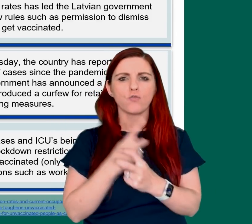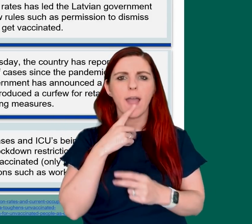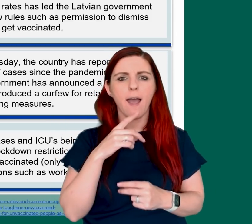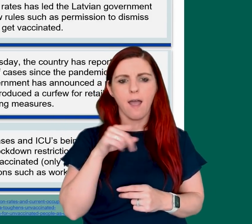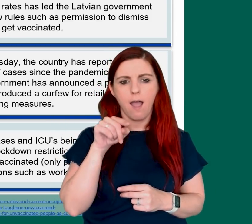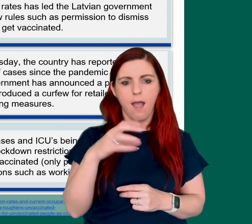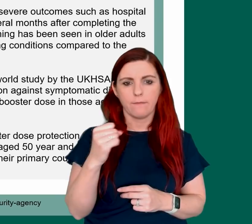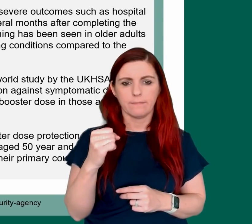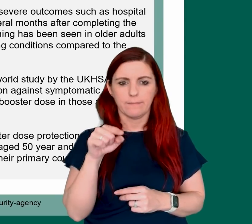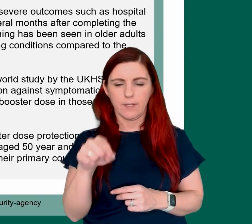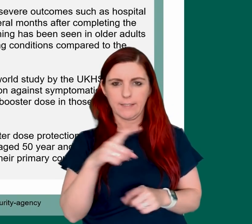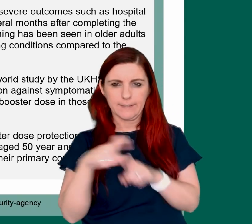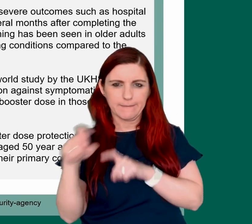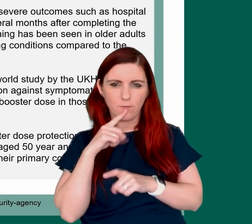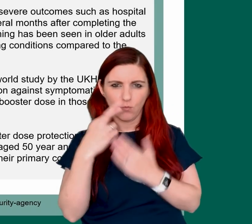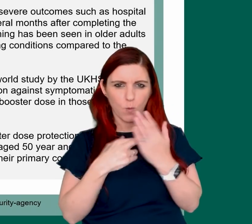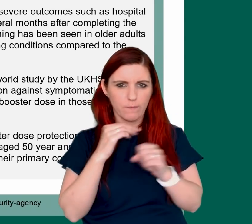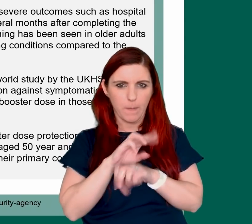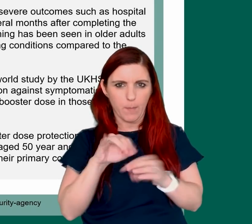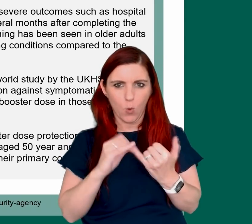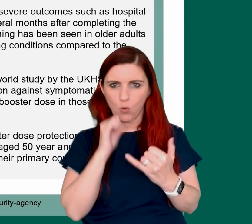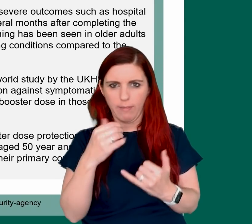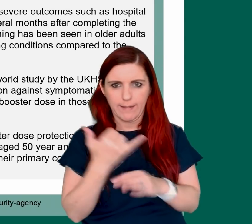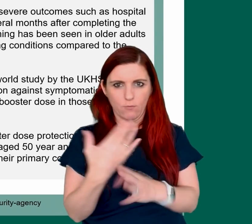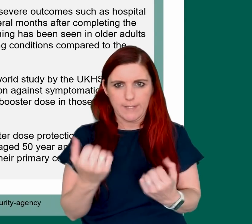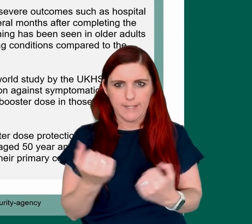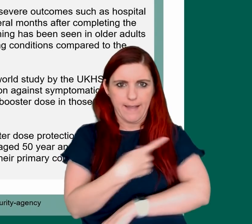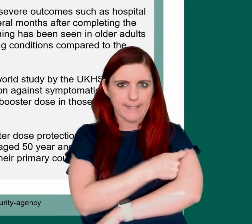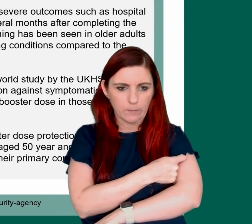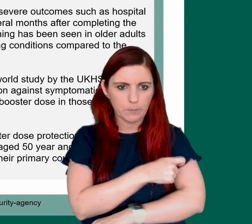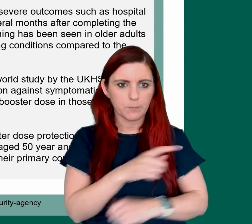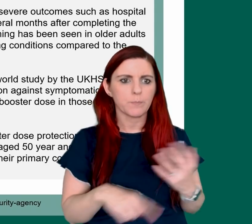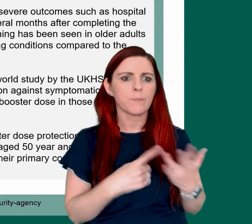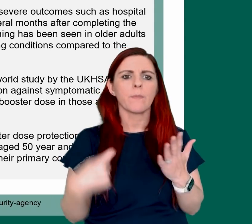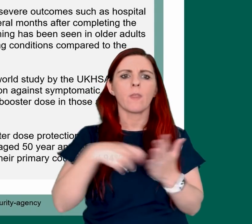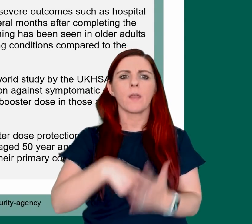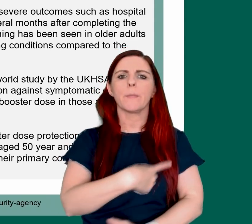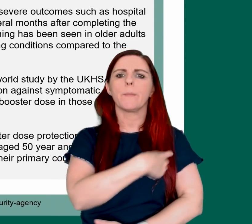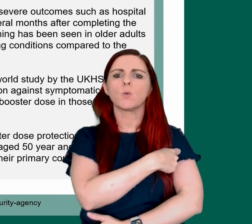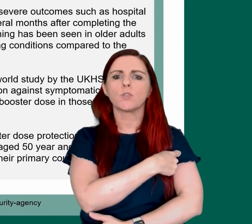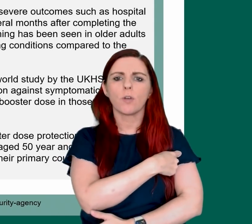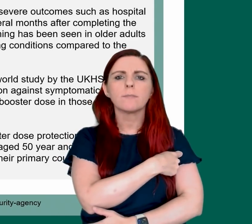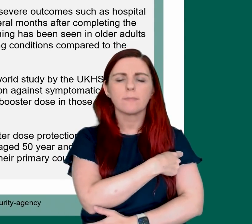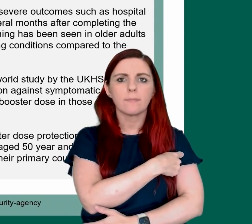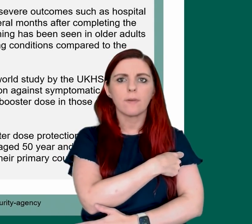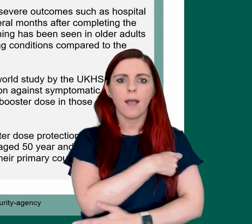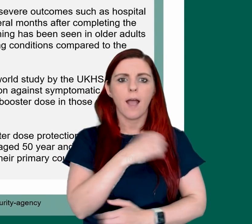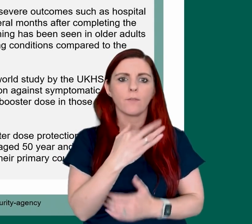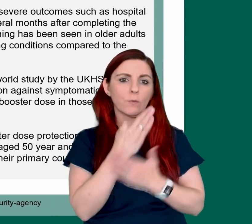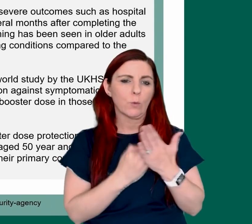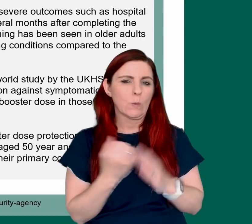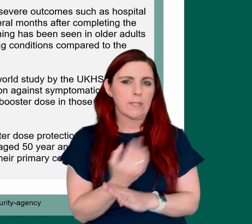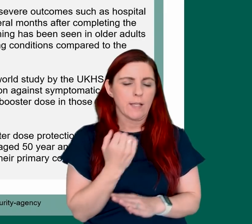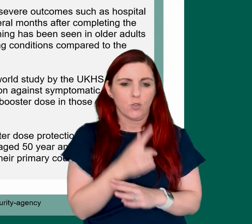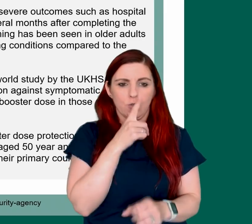not vaccinated. So just turning briefly to the booster, and I just want to emphasize through these couple of slides before I finish, is